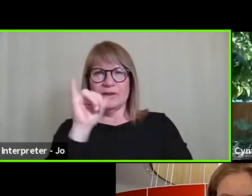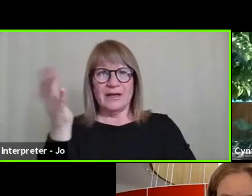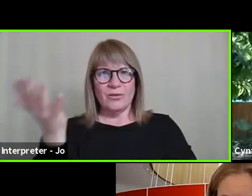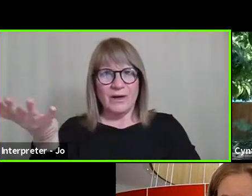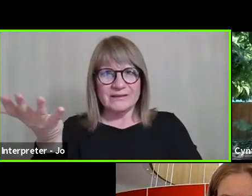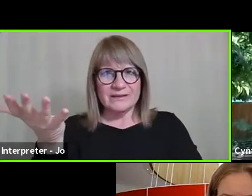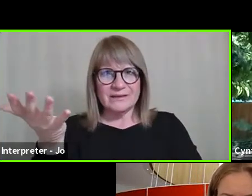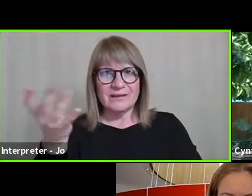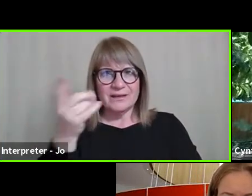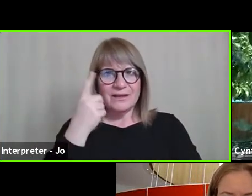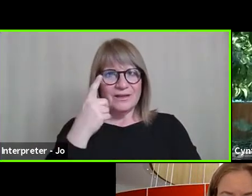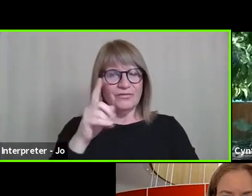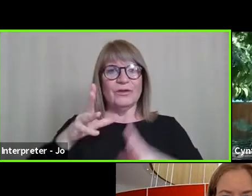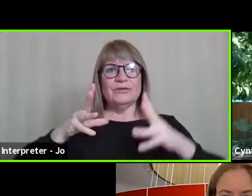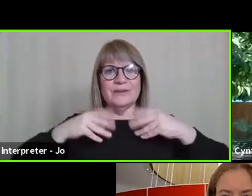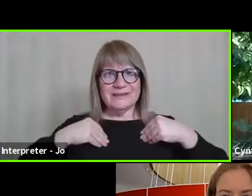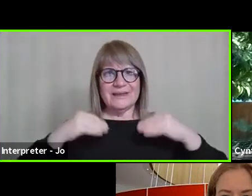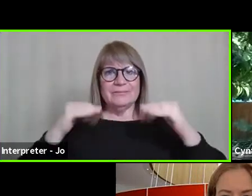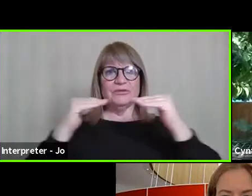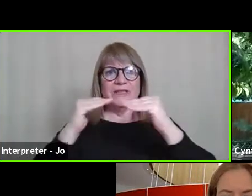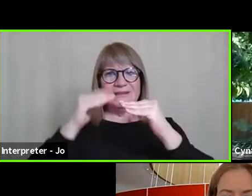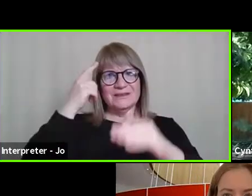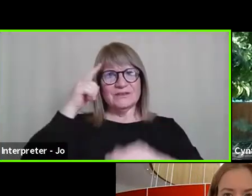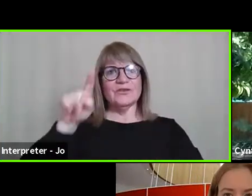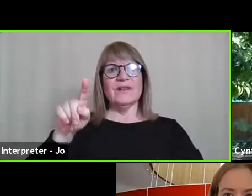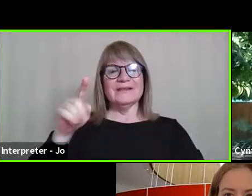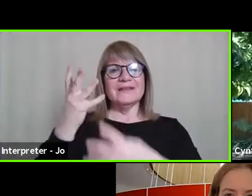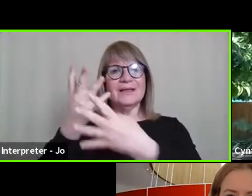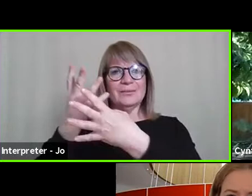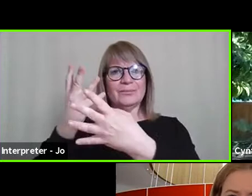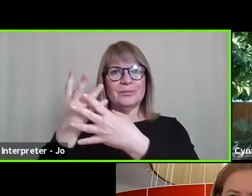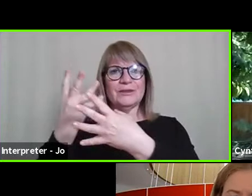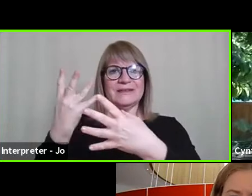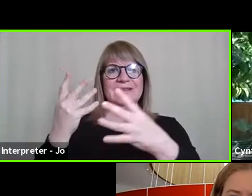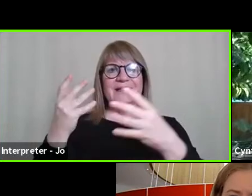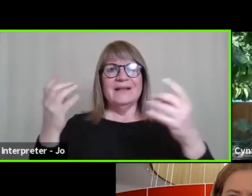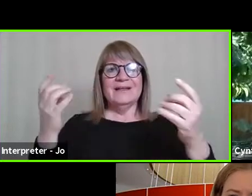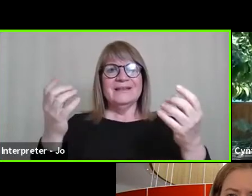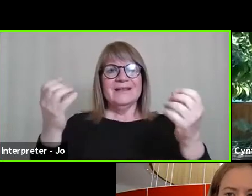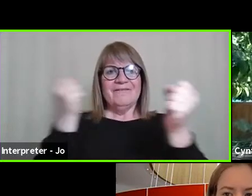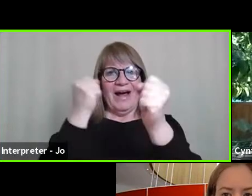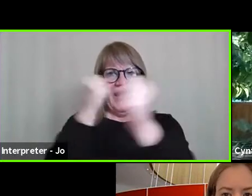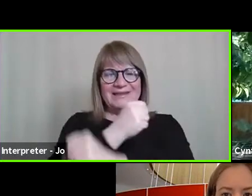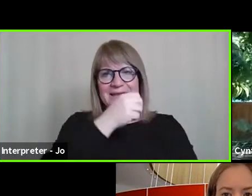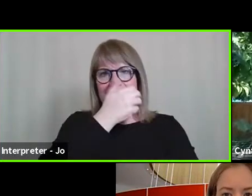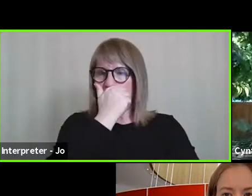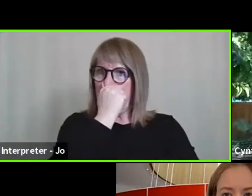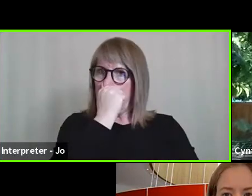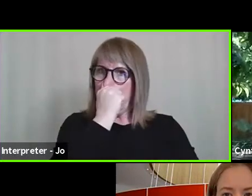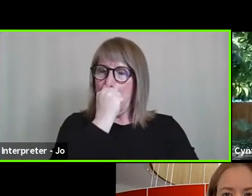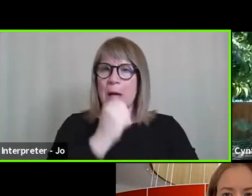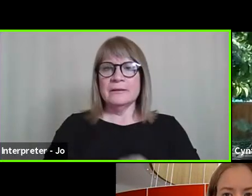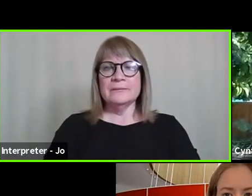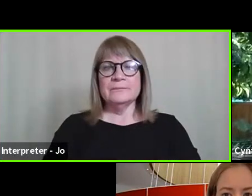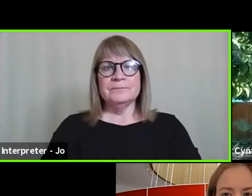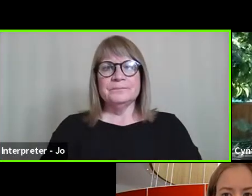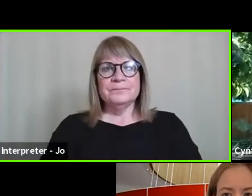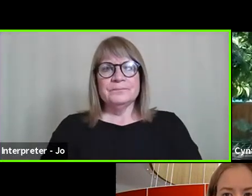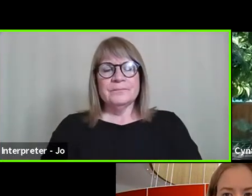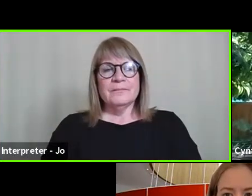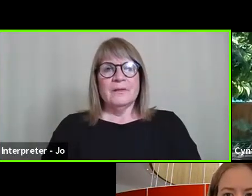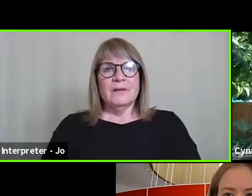reach justice for this kind of grave state violence over and over folks said that they needed to see real acknowledgement